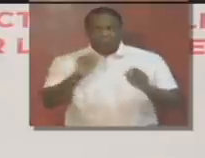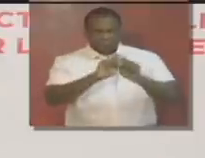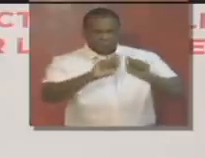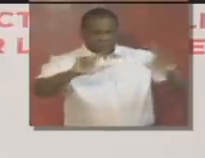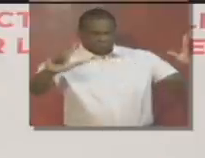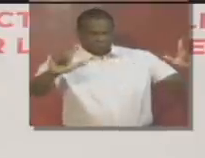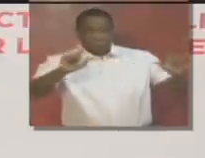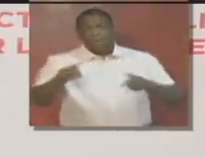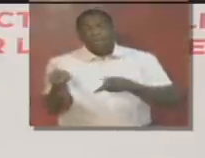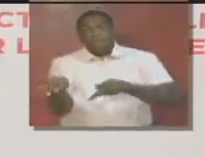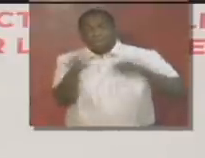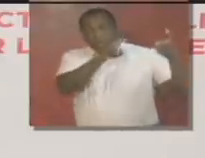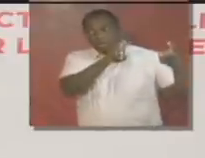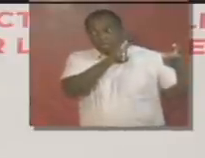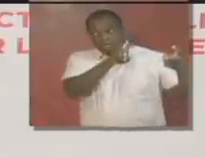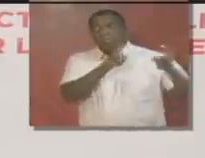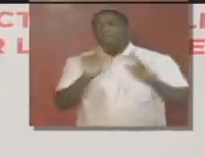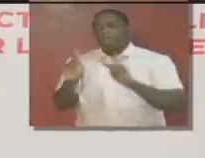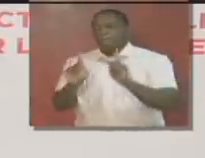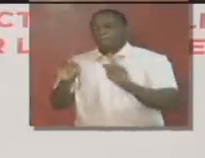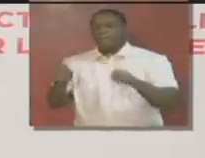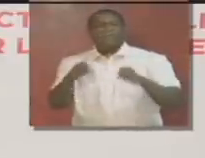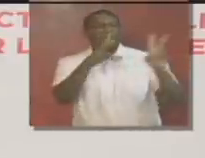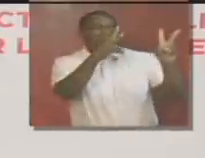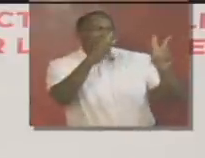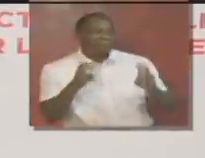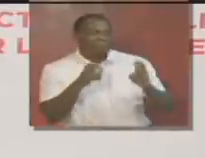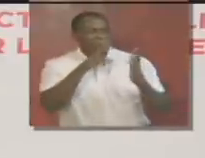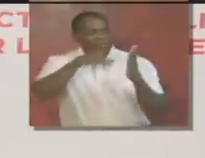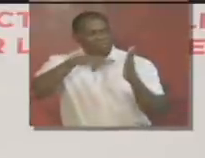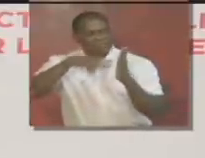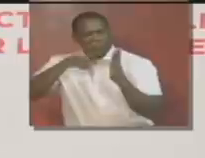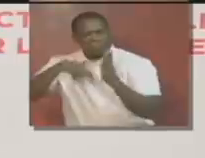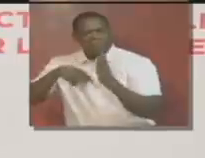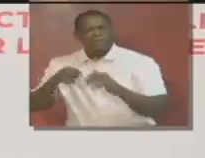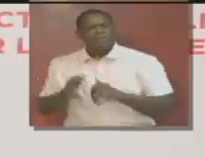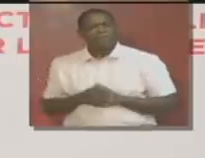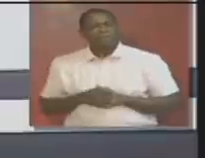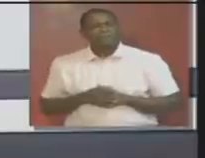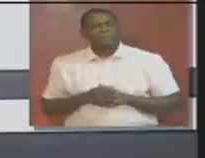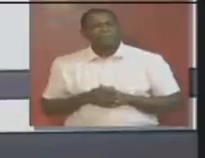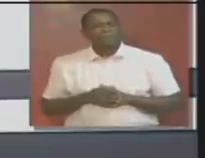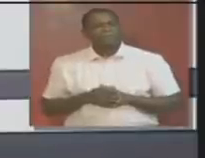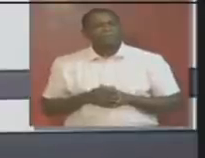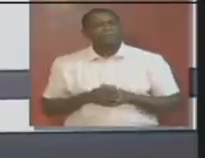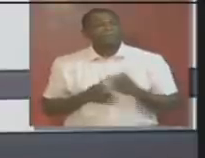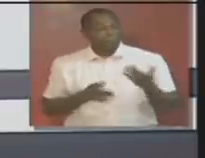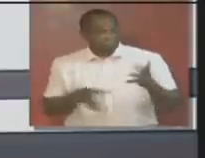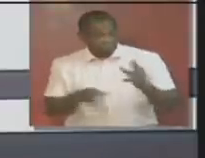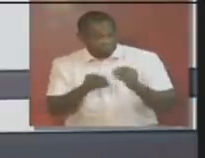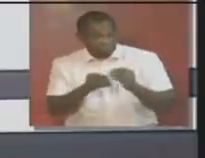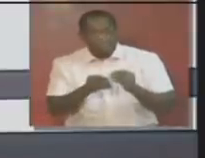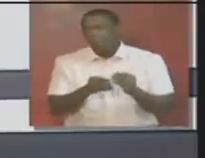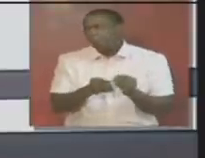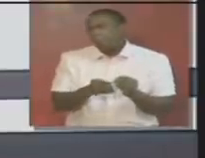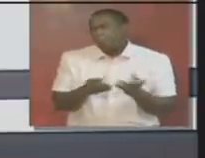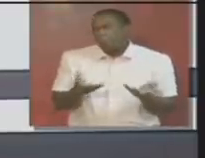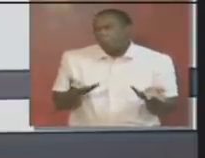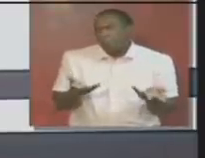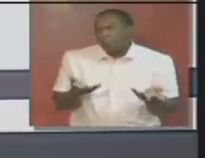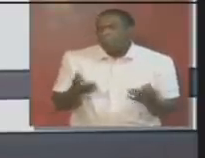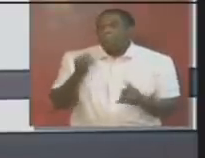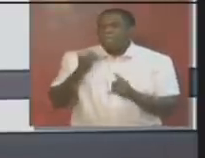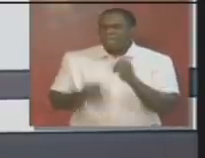Dr. Bagwandas to respond in further detail. I have nothing much really to add, except that the last figures I had